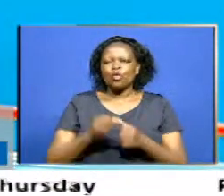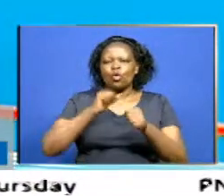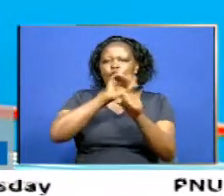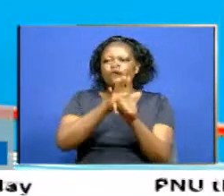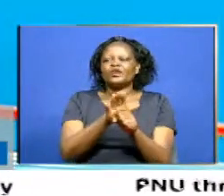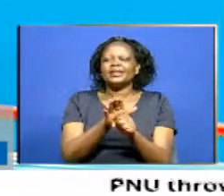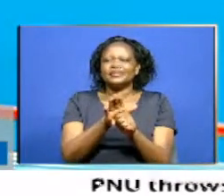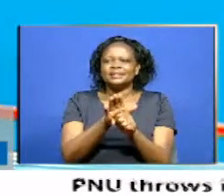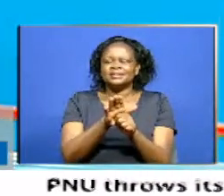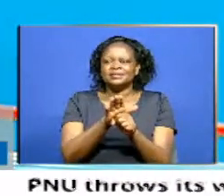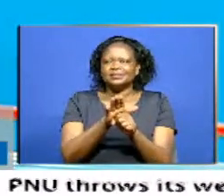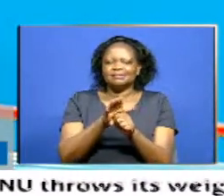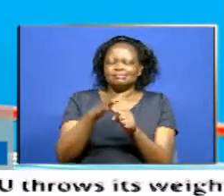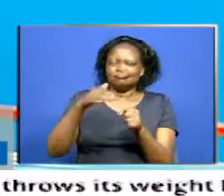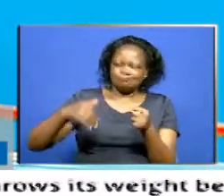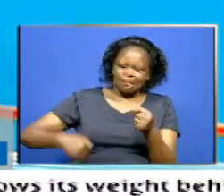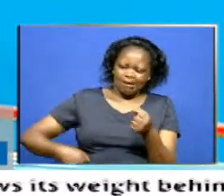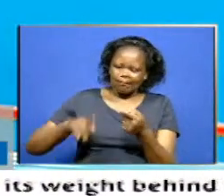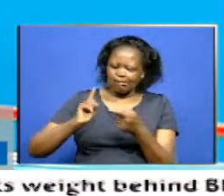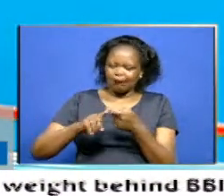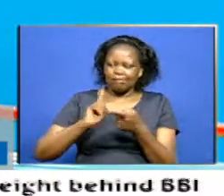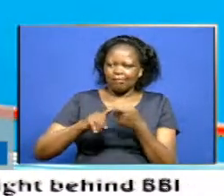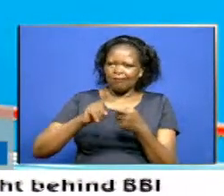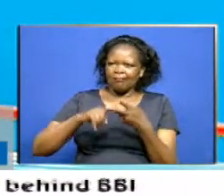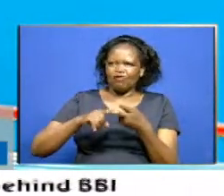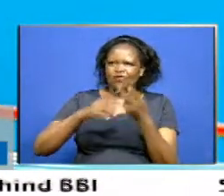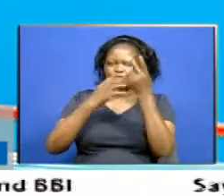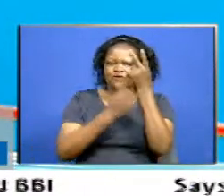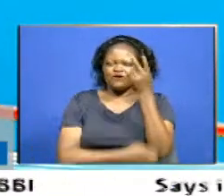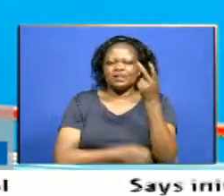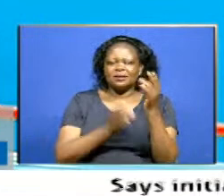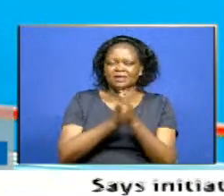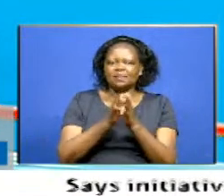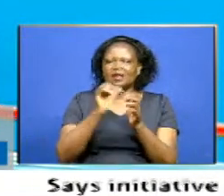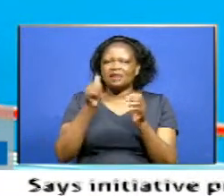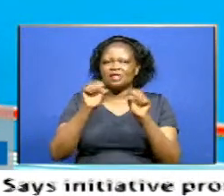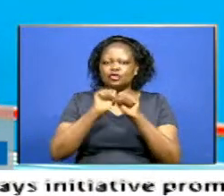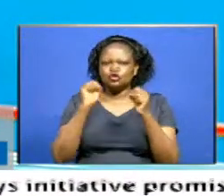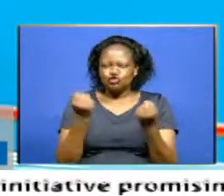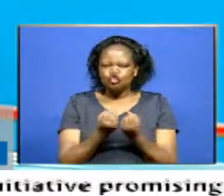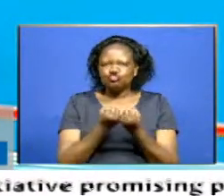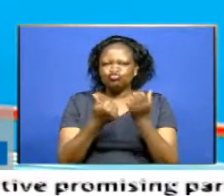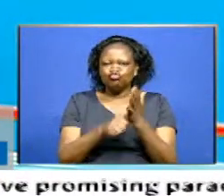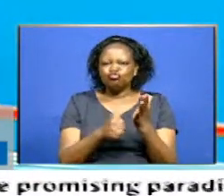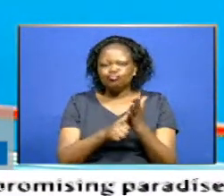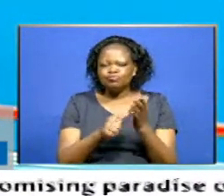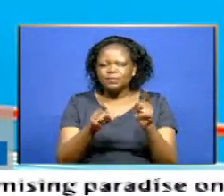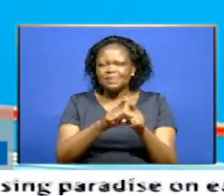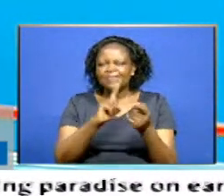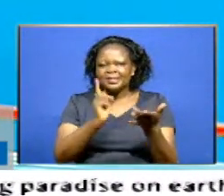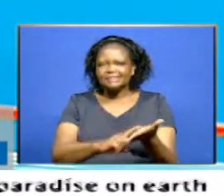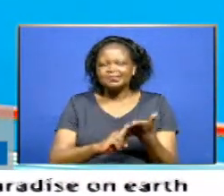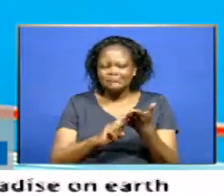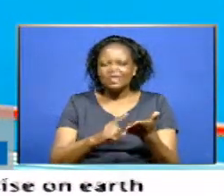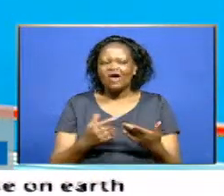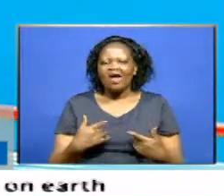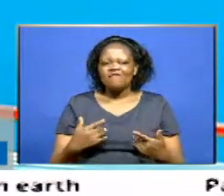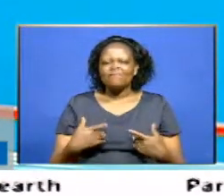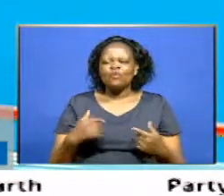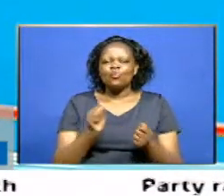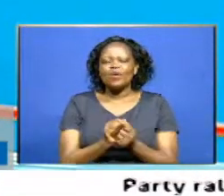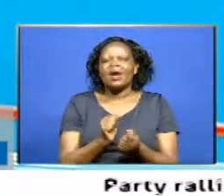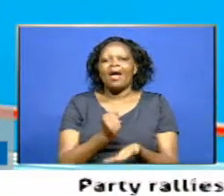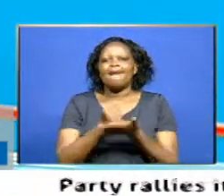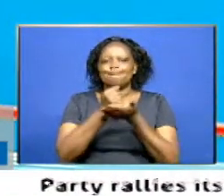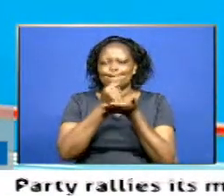COVID-19, hunger, poverty, and other social ills. And this discussion, we're having it with the help